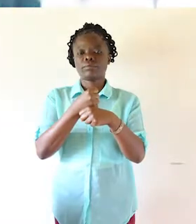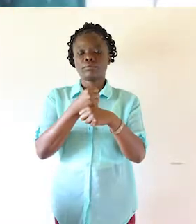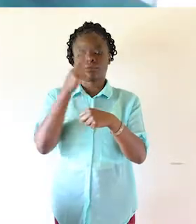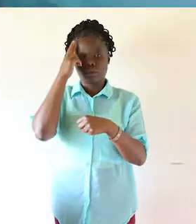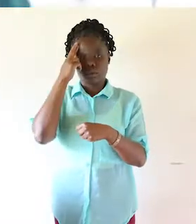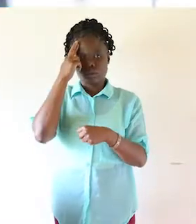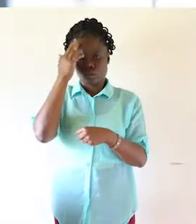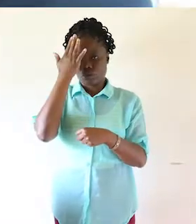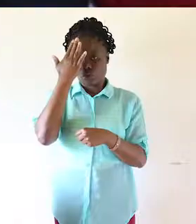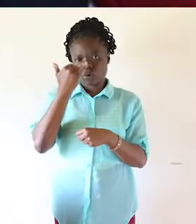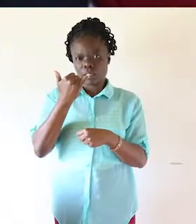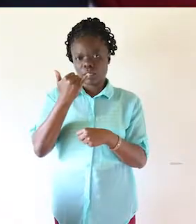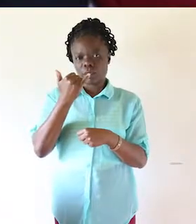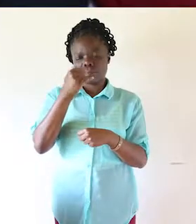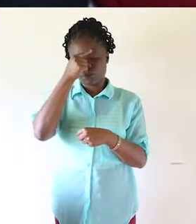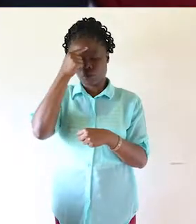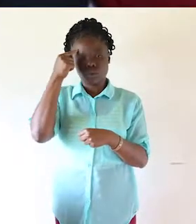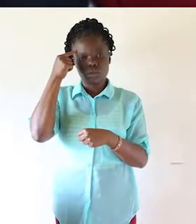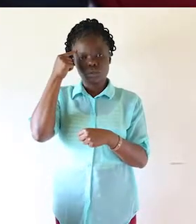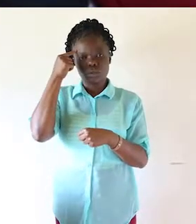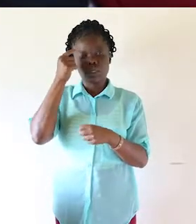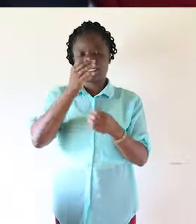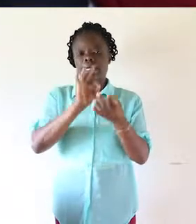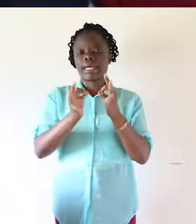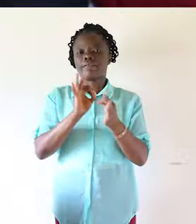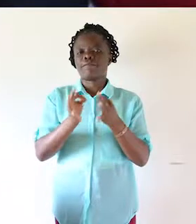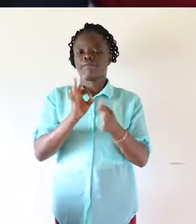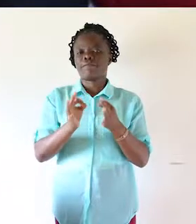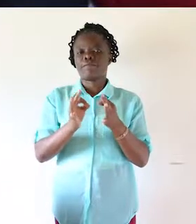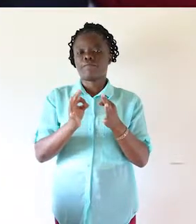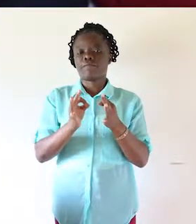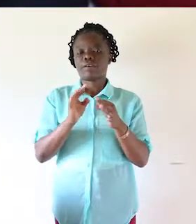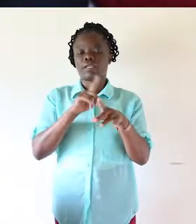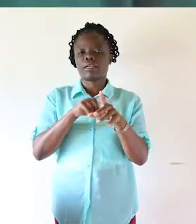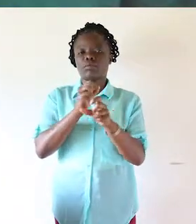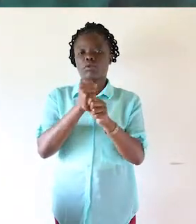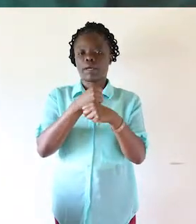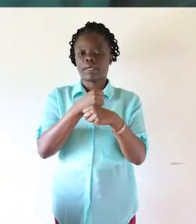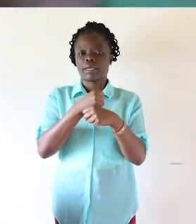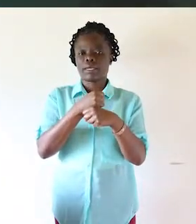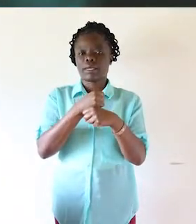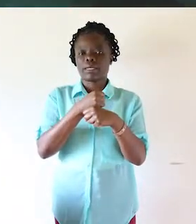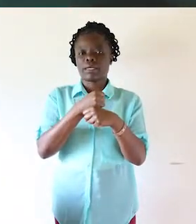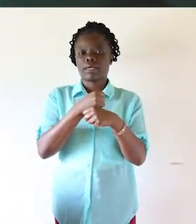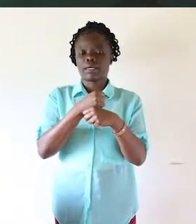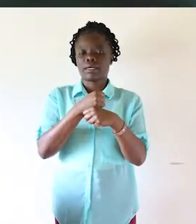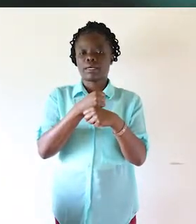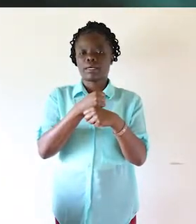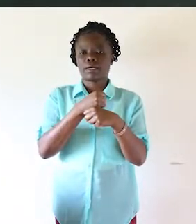Reasons why: because if when you are working,